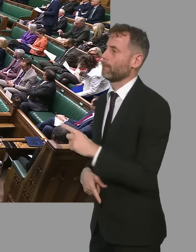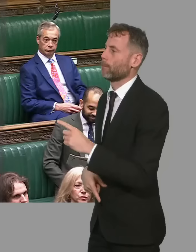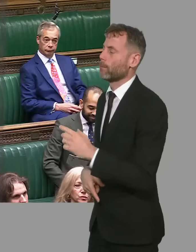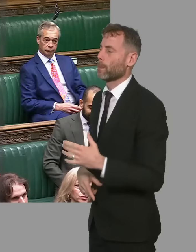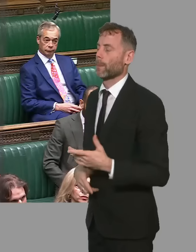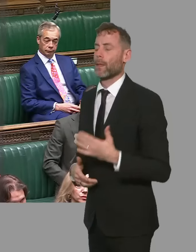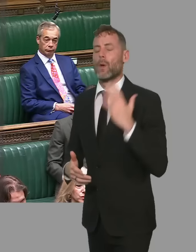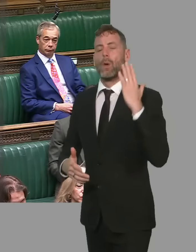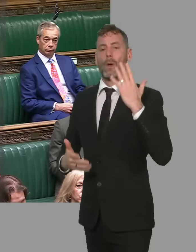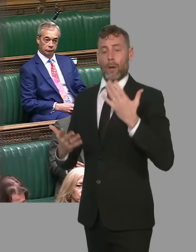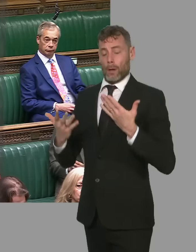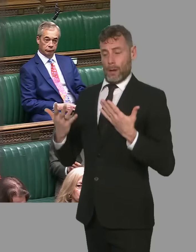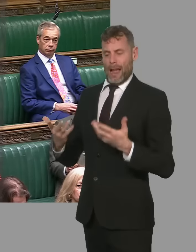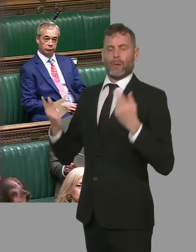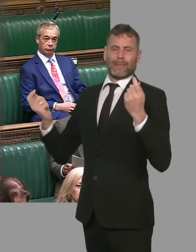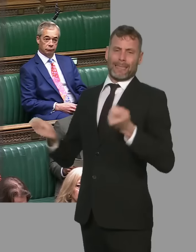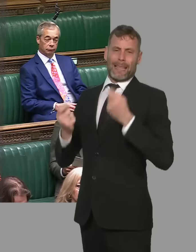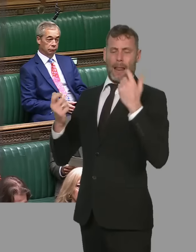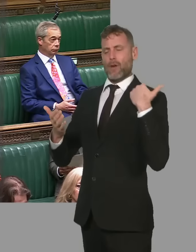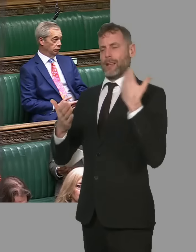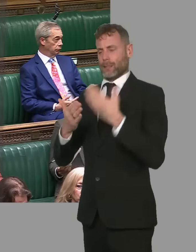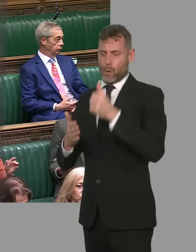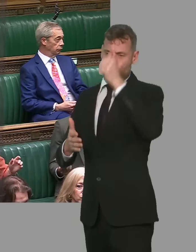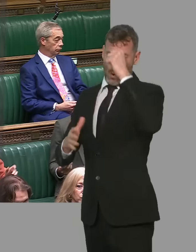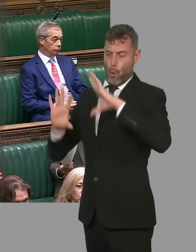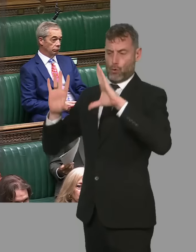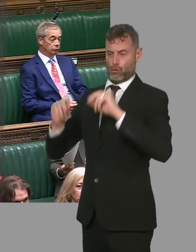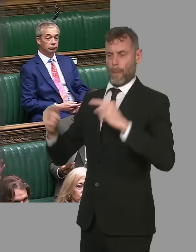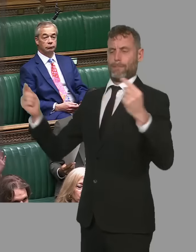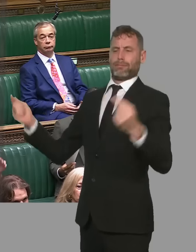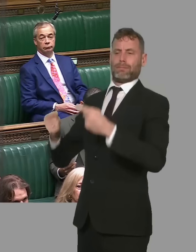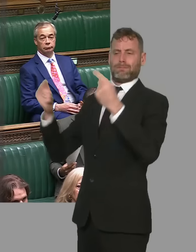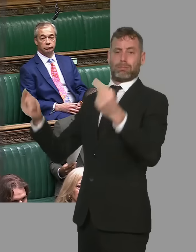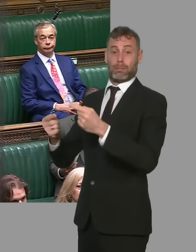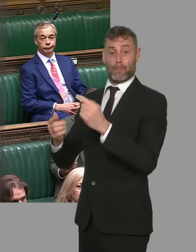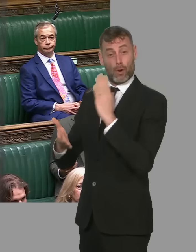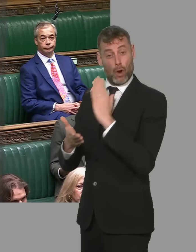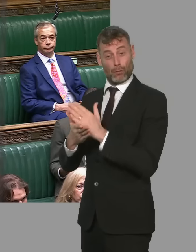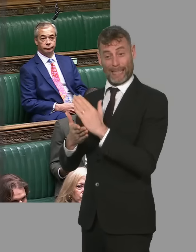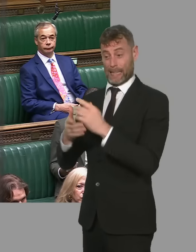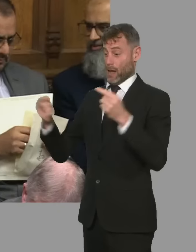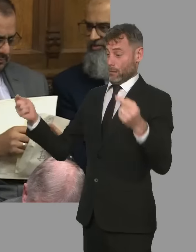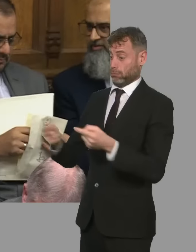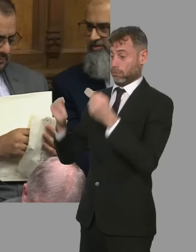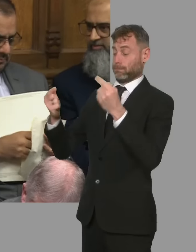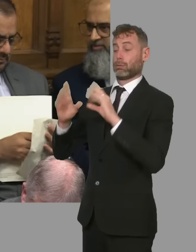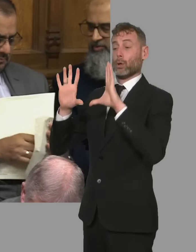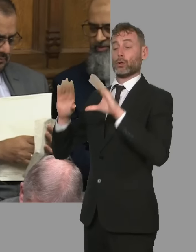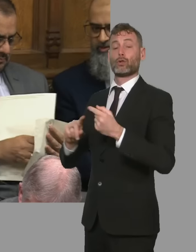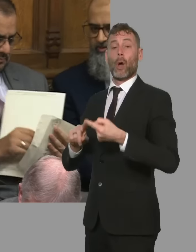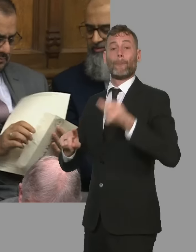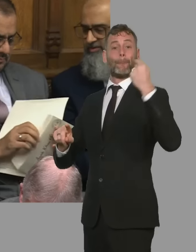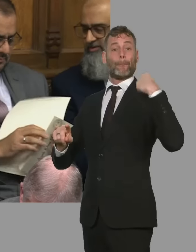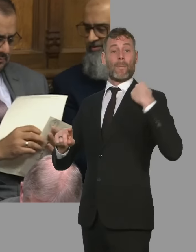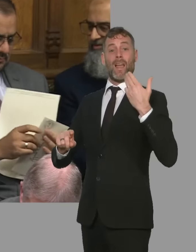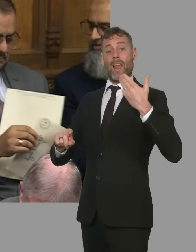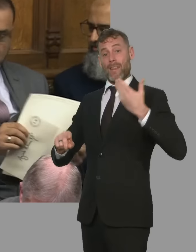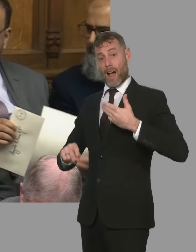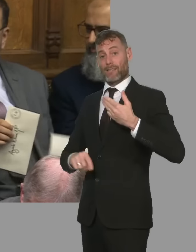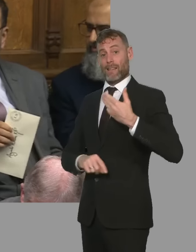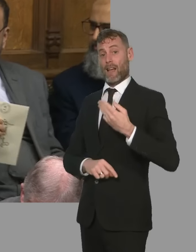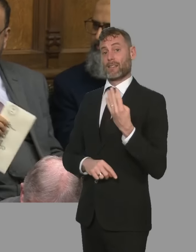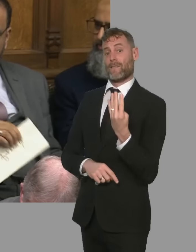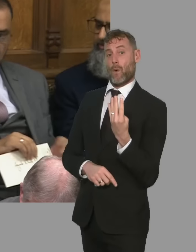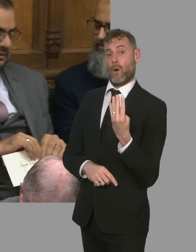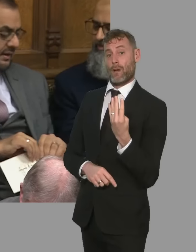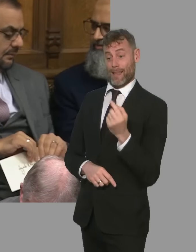is in fact 1994, when the main violence perpetrators, the IRA, finally woke up to the reality of their